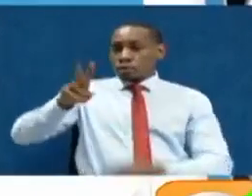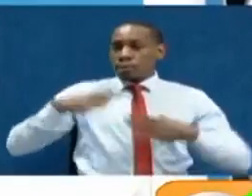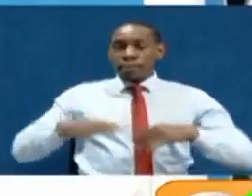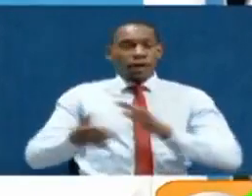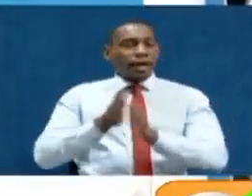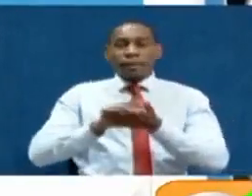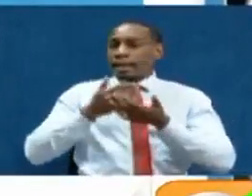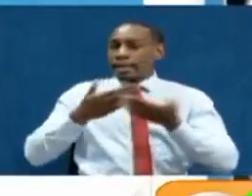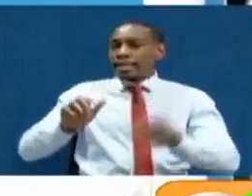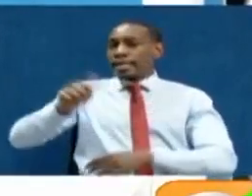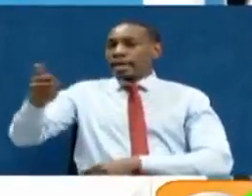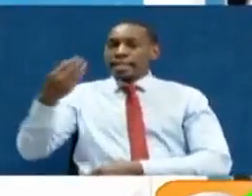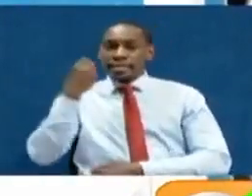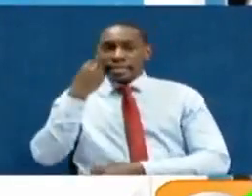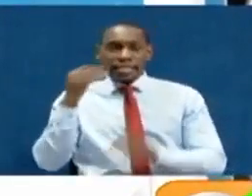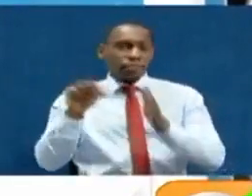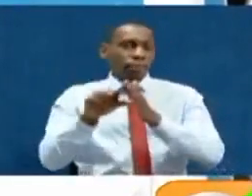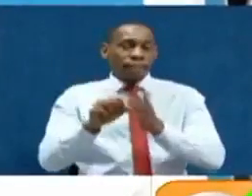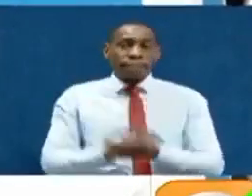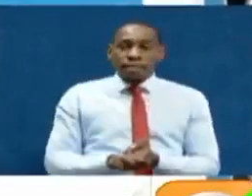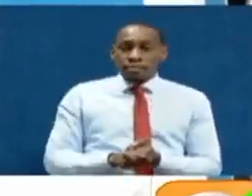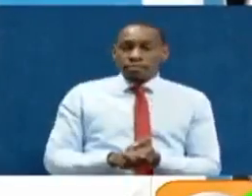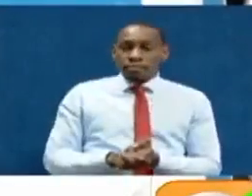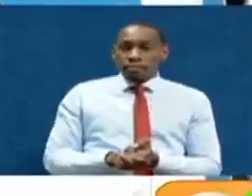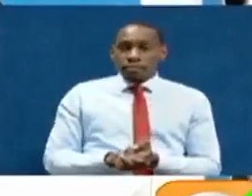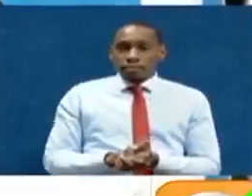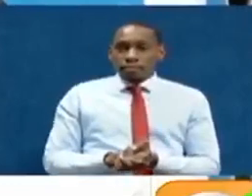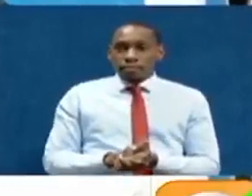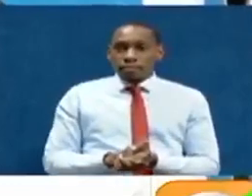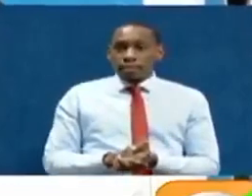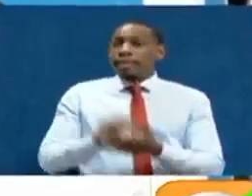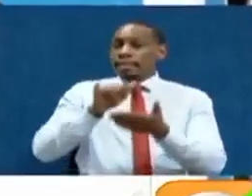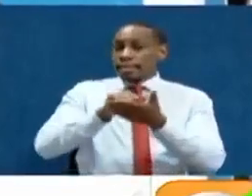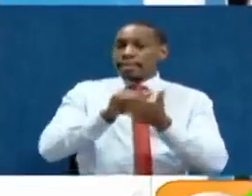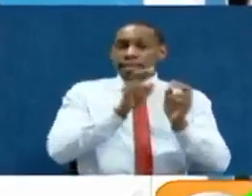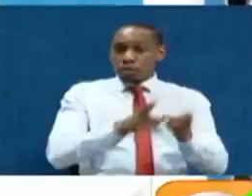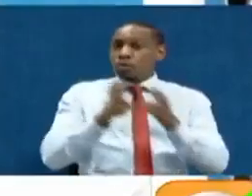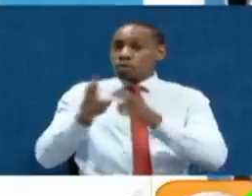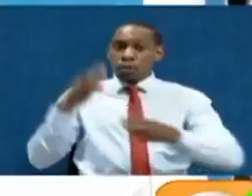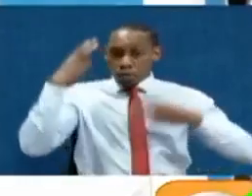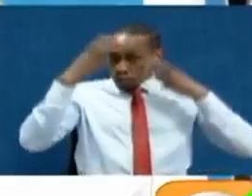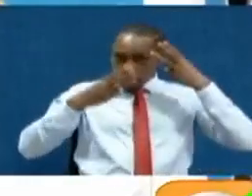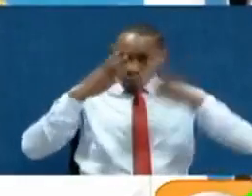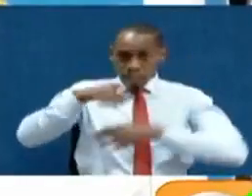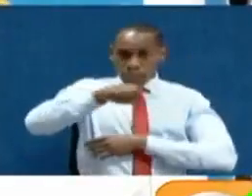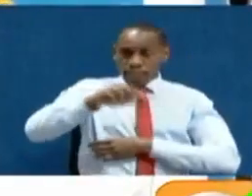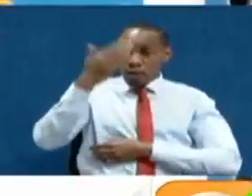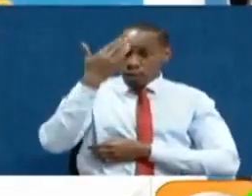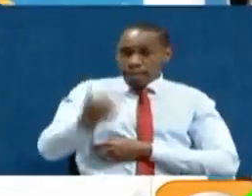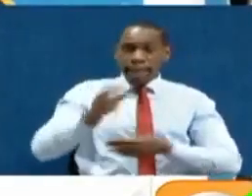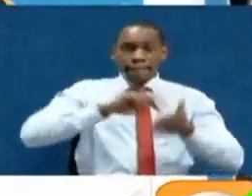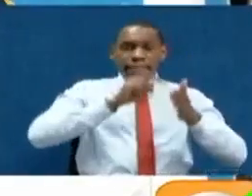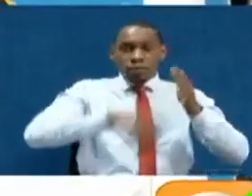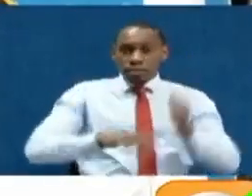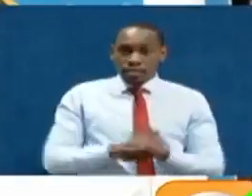any coexisting medical indication or condition. So that is usually a source of worry for us, because then it